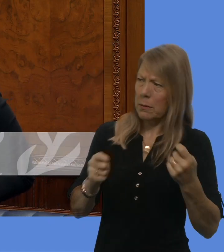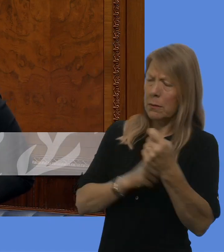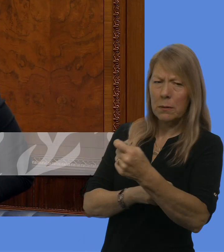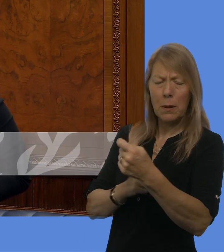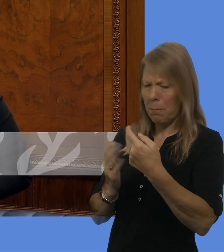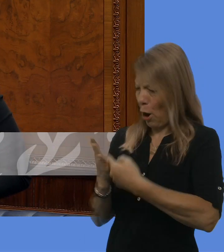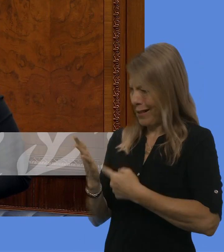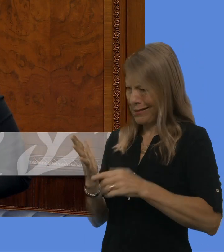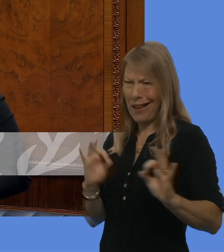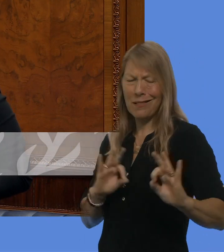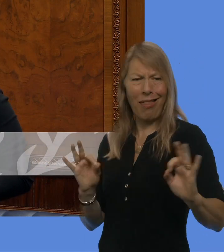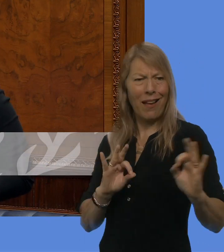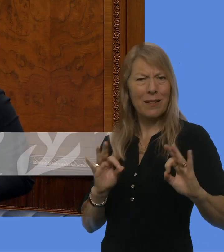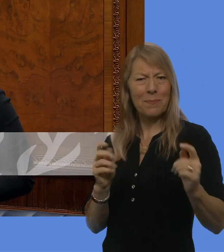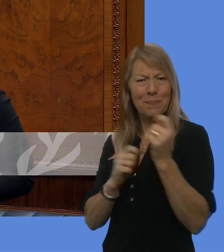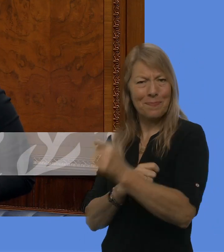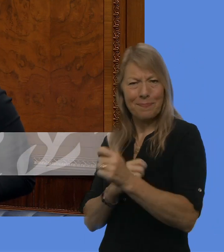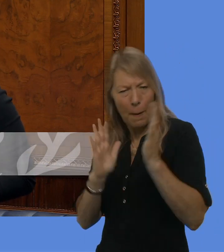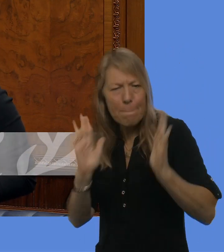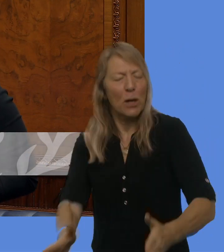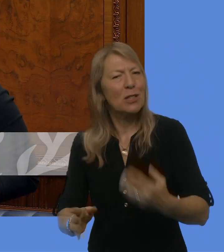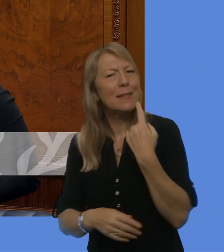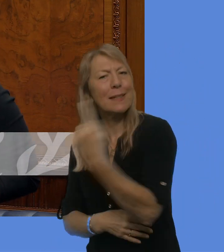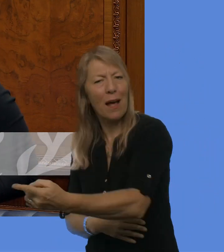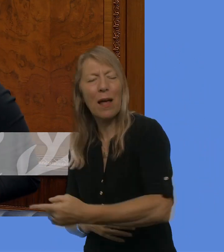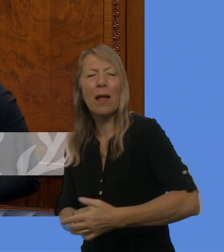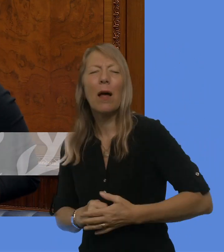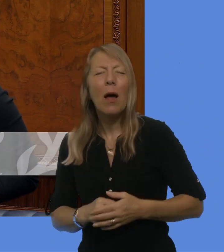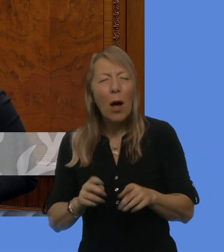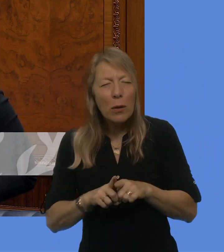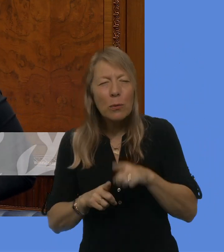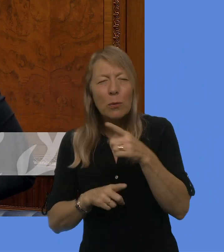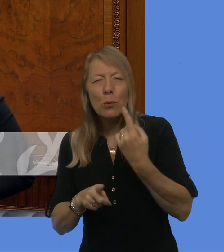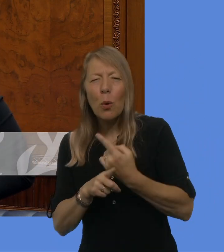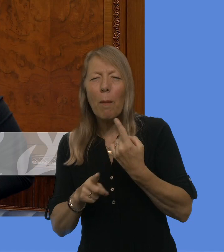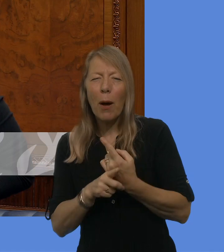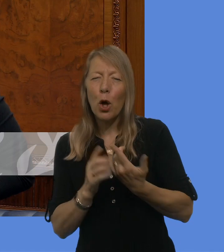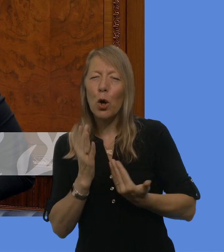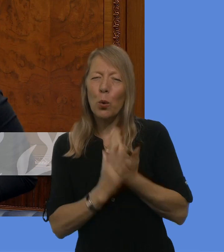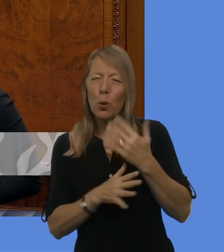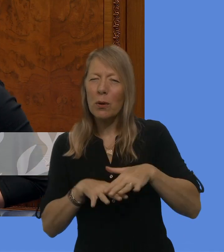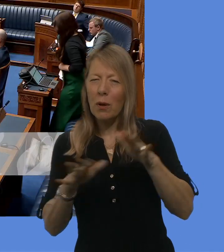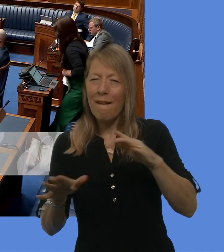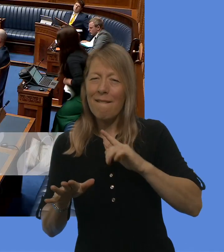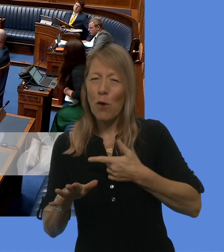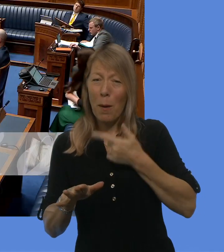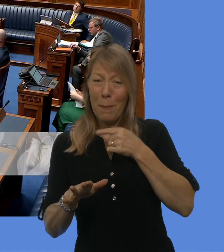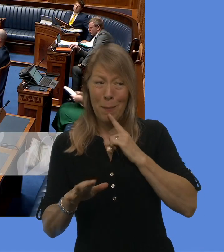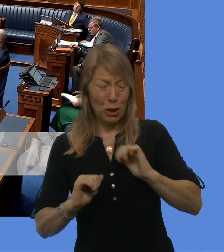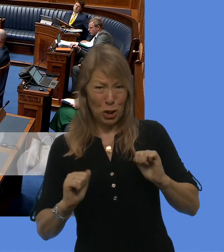I welcome the news that you're looking at providing a SOLA for under 18s. Do you have a timeline on this? And that would be great. Thank